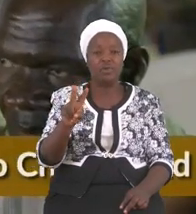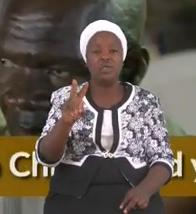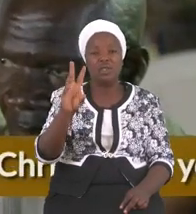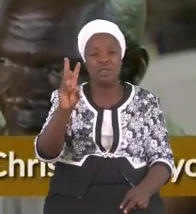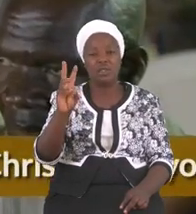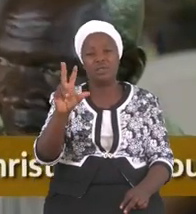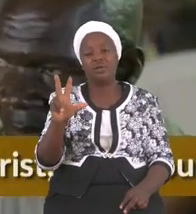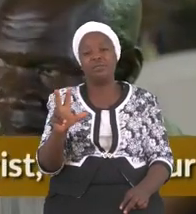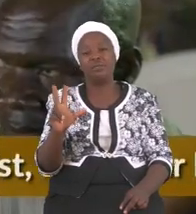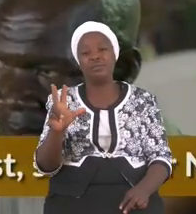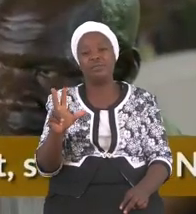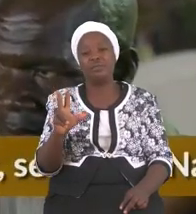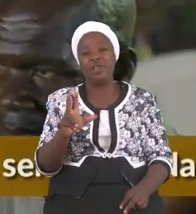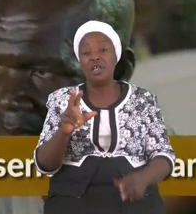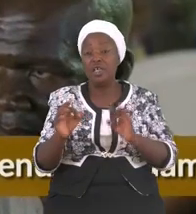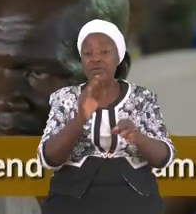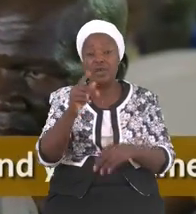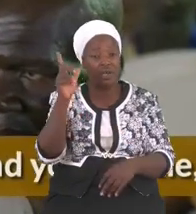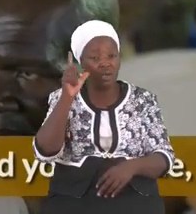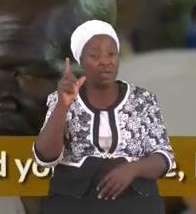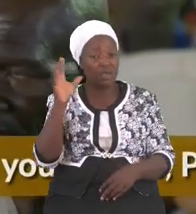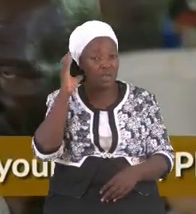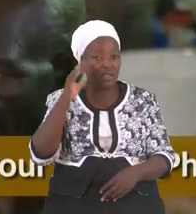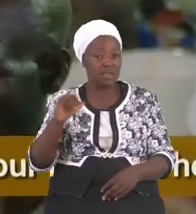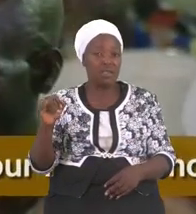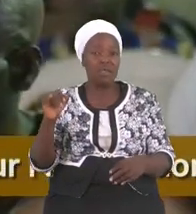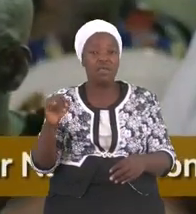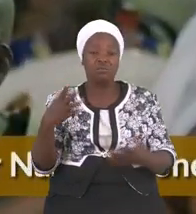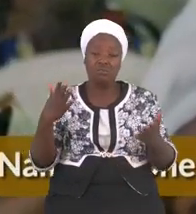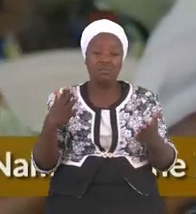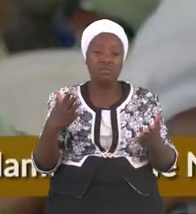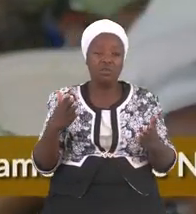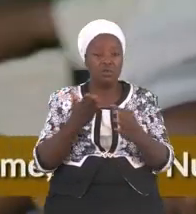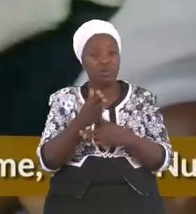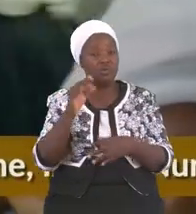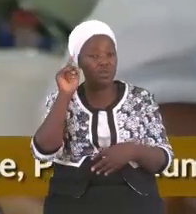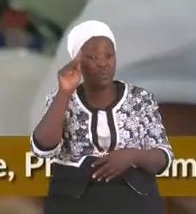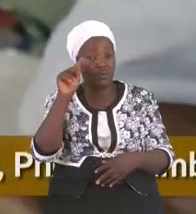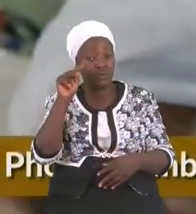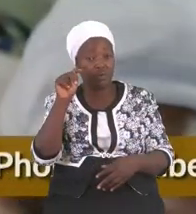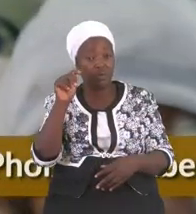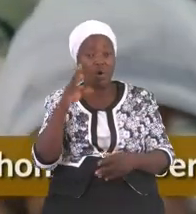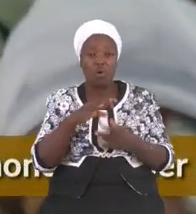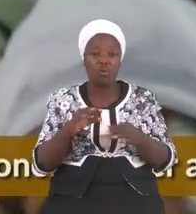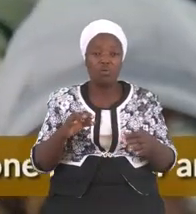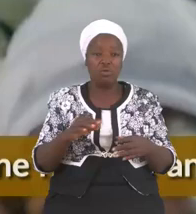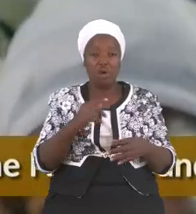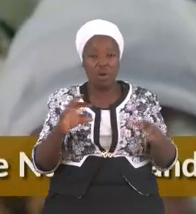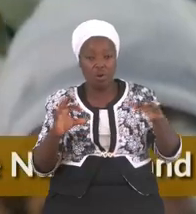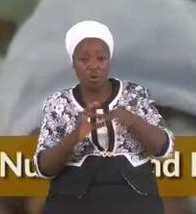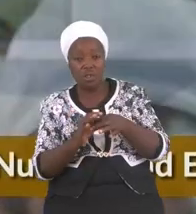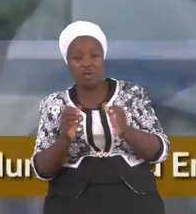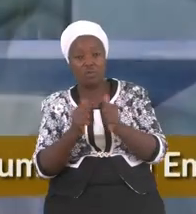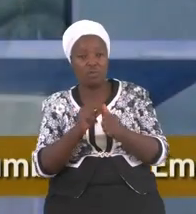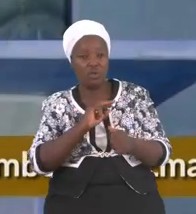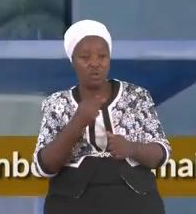0244449263. If you are listening over the television, if you are connected with us